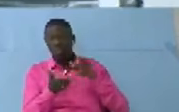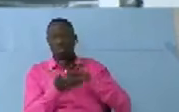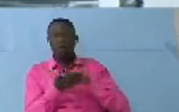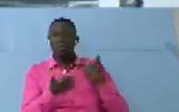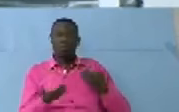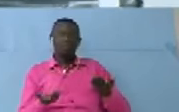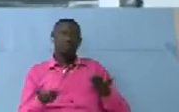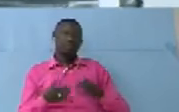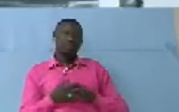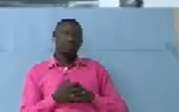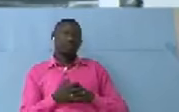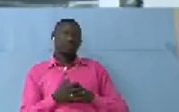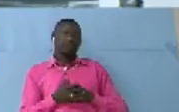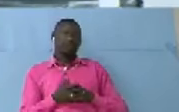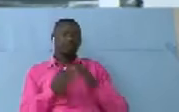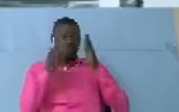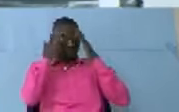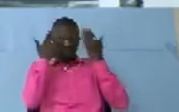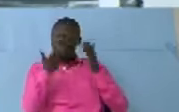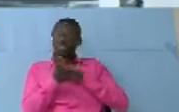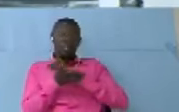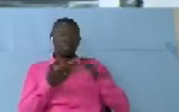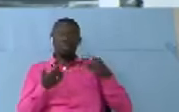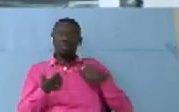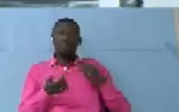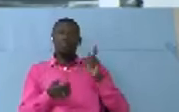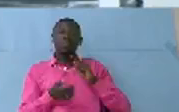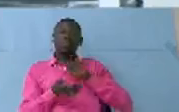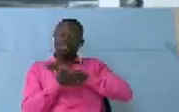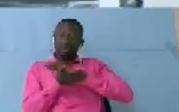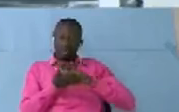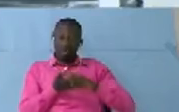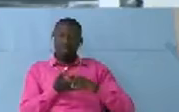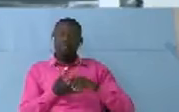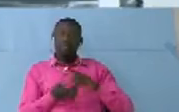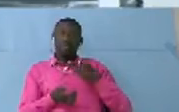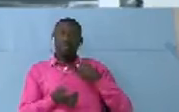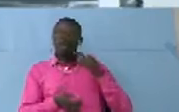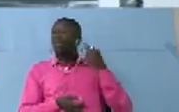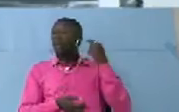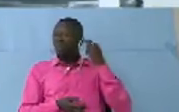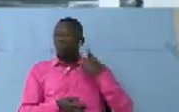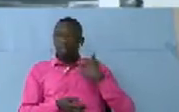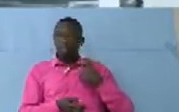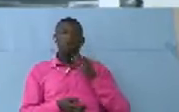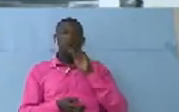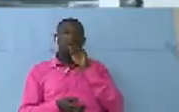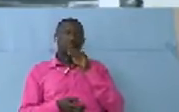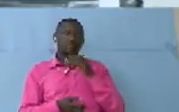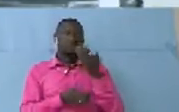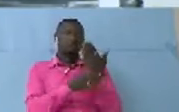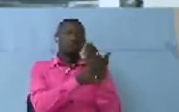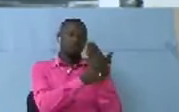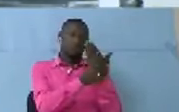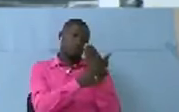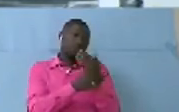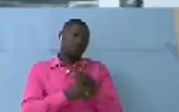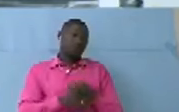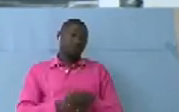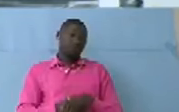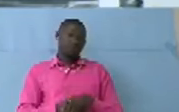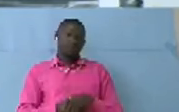Mabari Minkweta, Ika Afa a doctor. That is not clear to me. What is clear to me though is that they call him doctor. And he treated you.